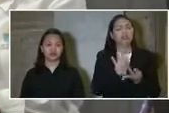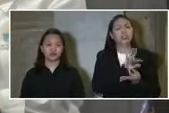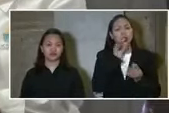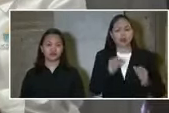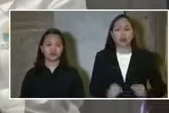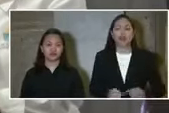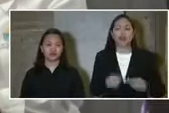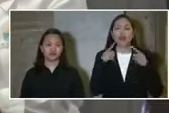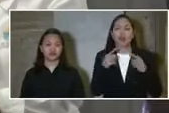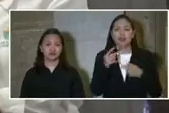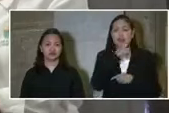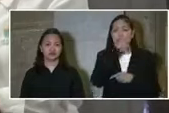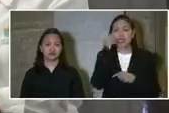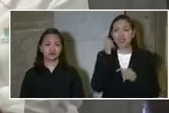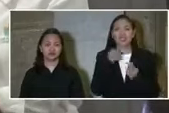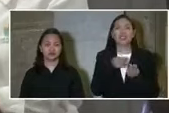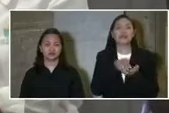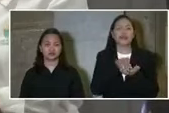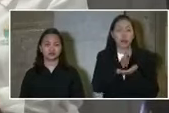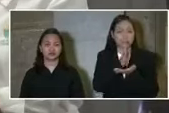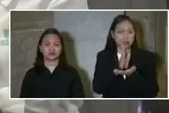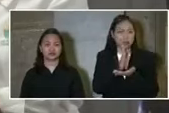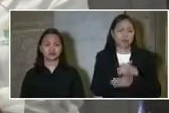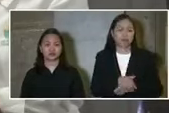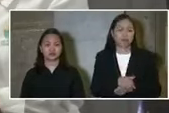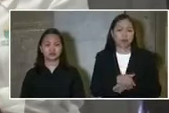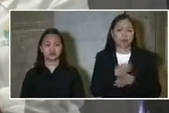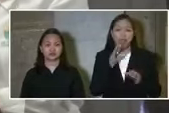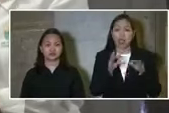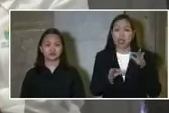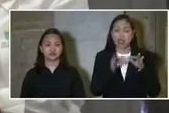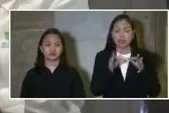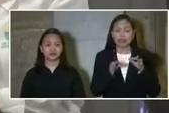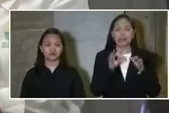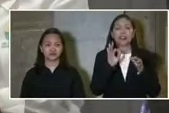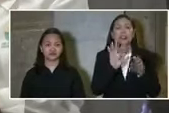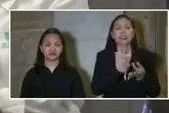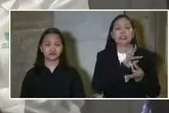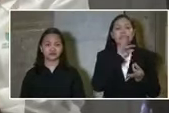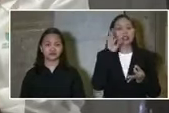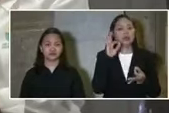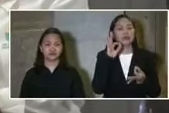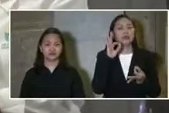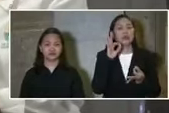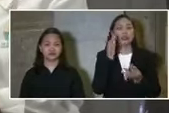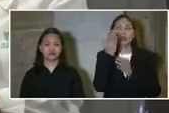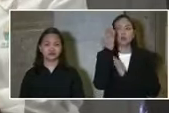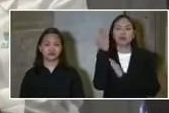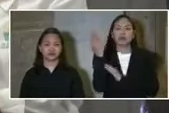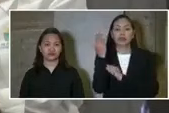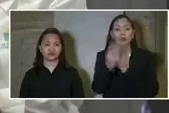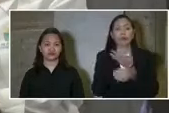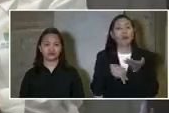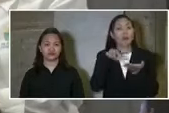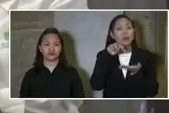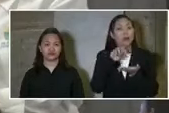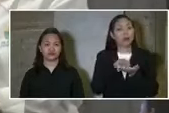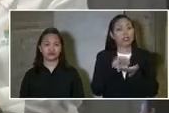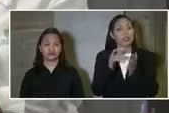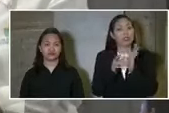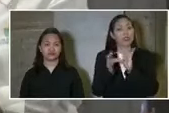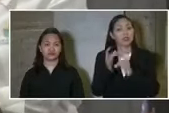of righteousness. If the Spirit of the one who raised Jesus from the dead dwells in